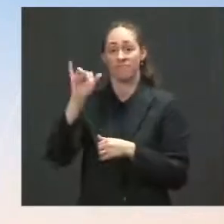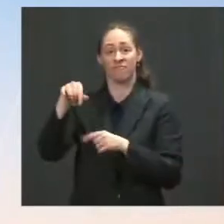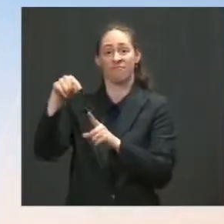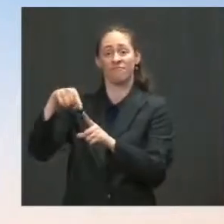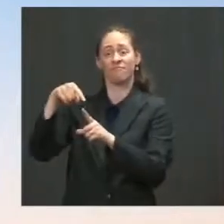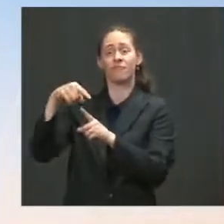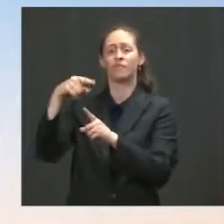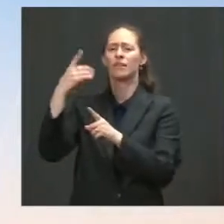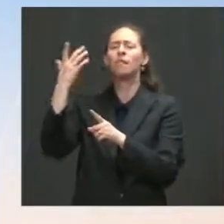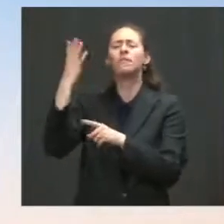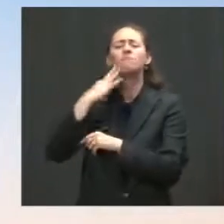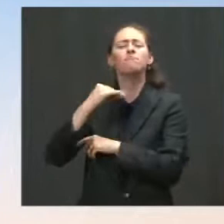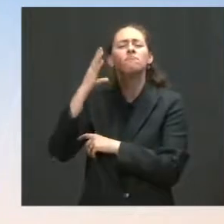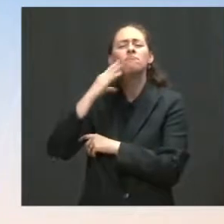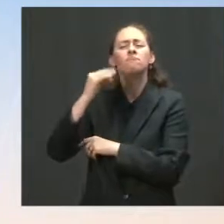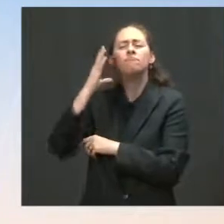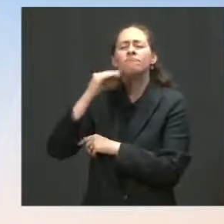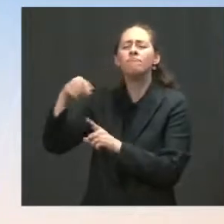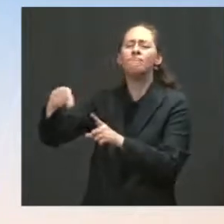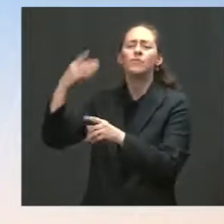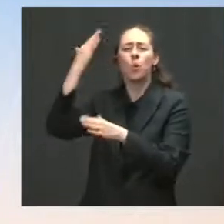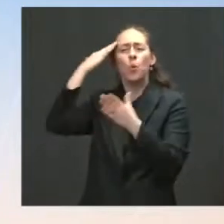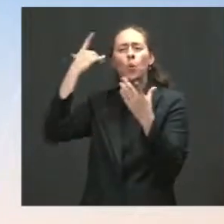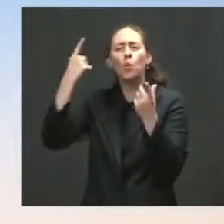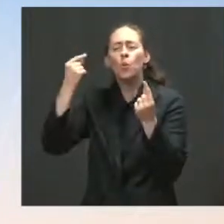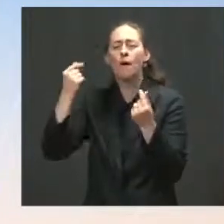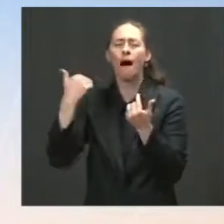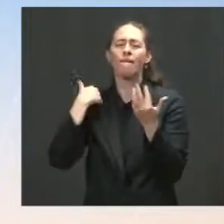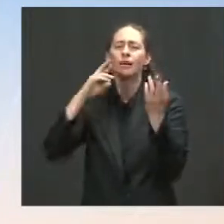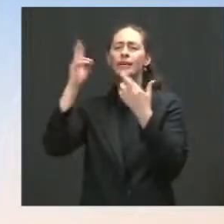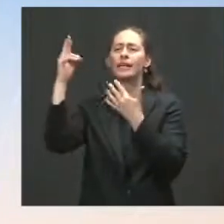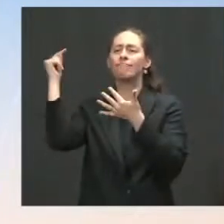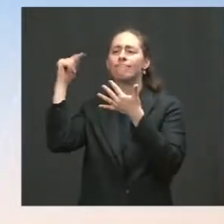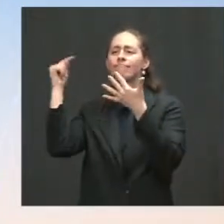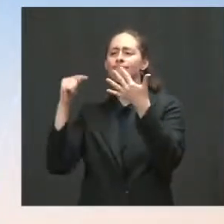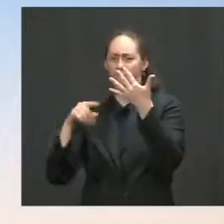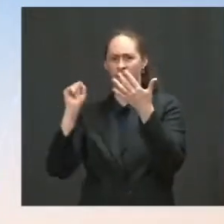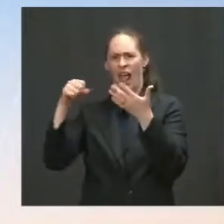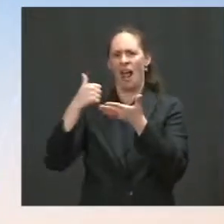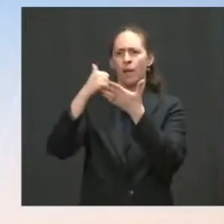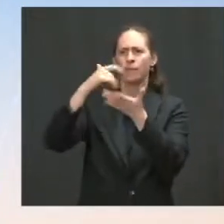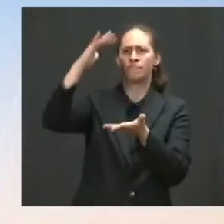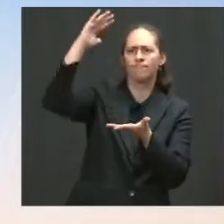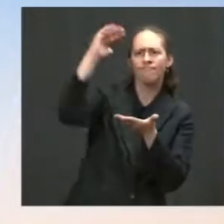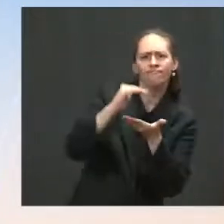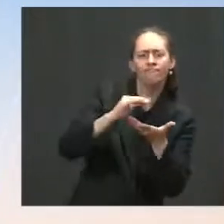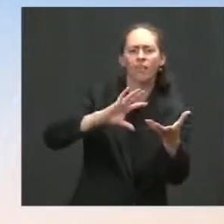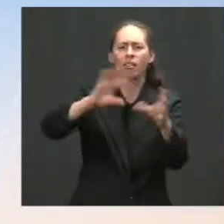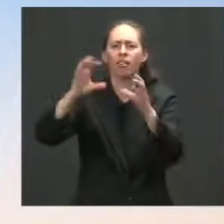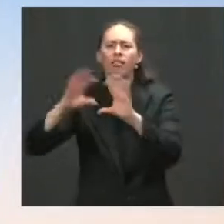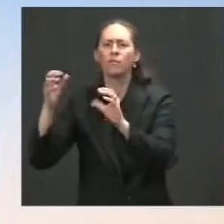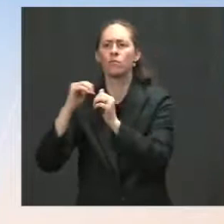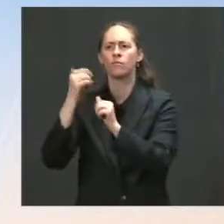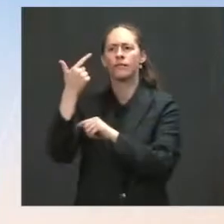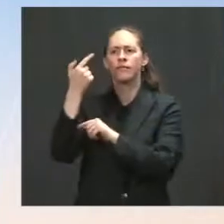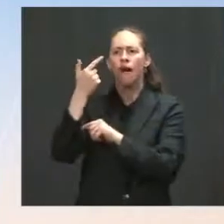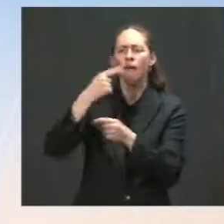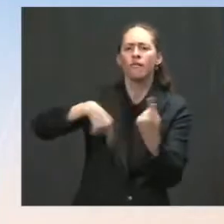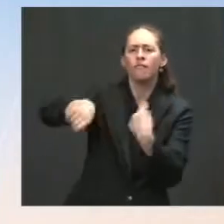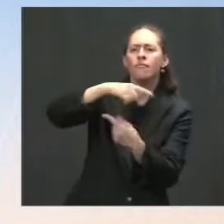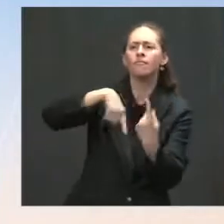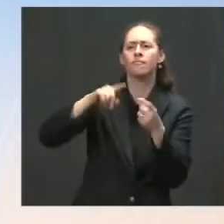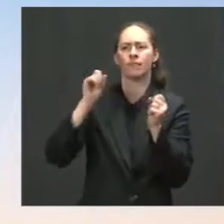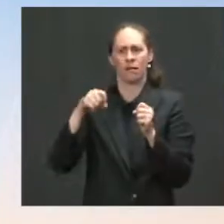revitalize the Bureau's work to crack down on gun trafficking and keep guns out of the hands of criminals. So certainly, yes, we stand by his